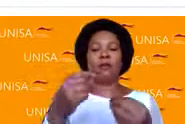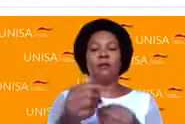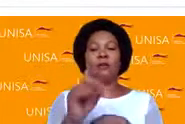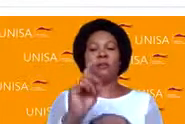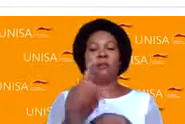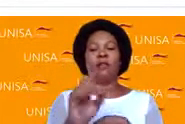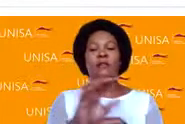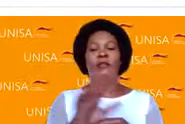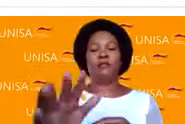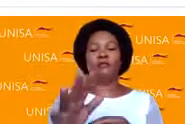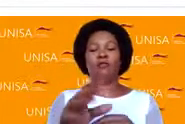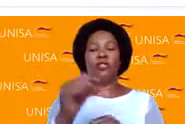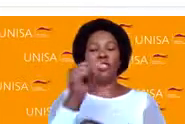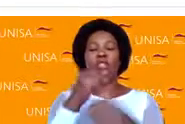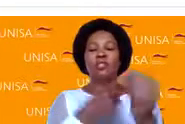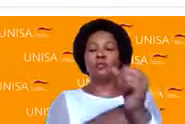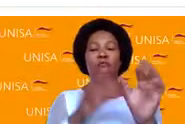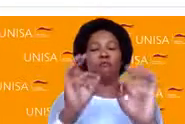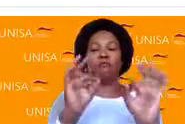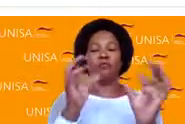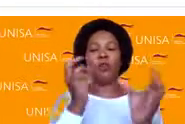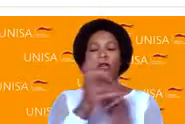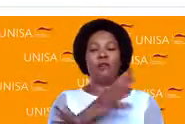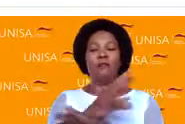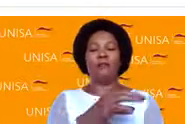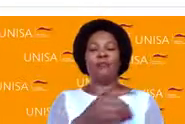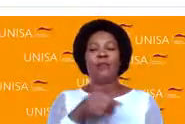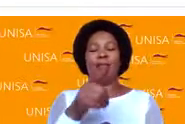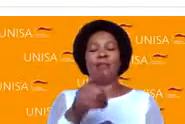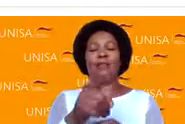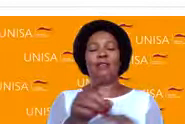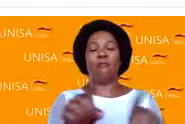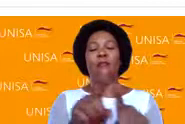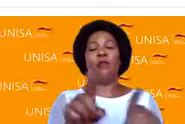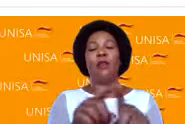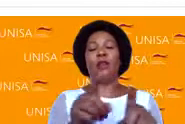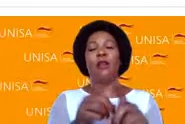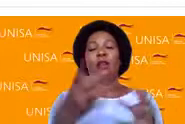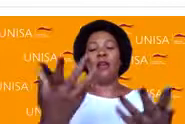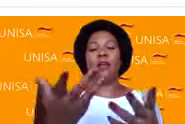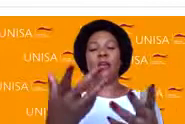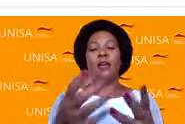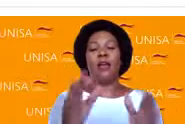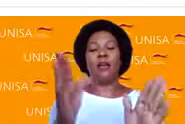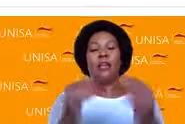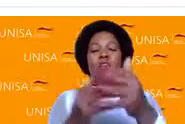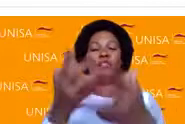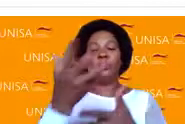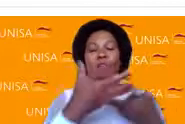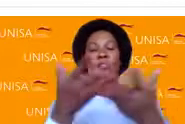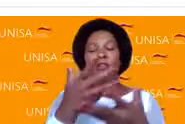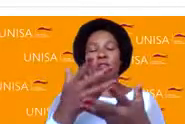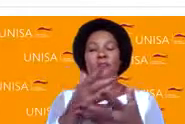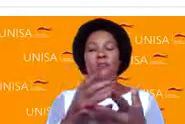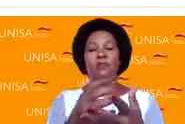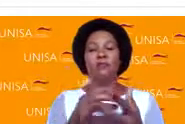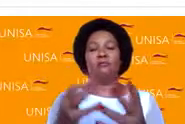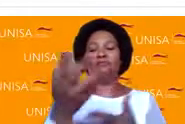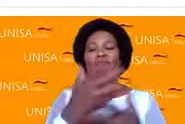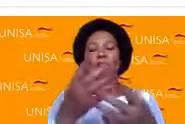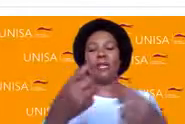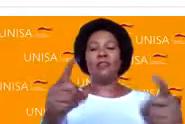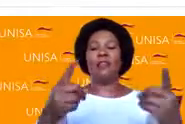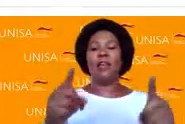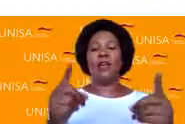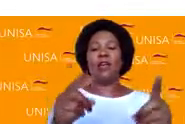not structured. A forum is like a chat, but it's more structured, where you discuss a specific topic and